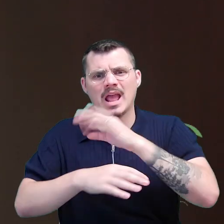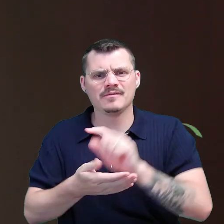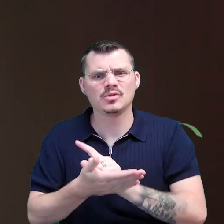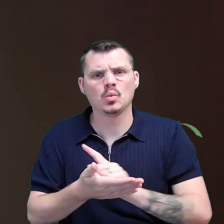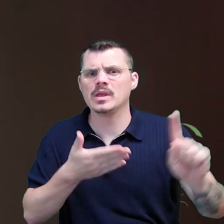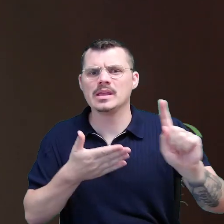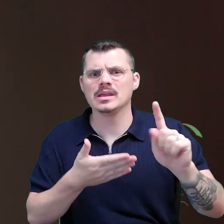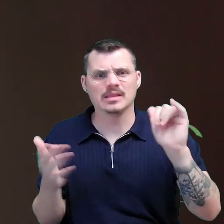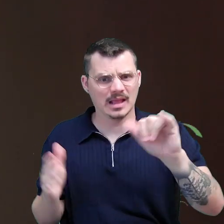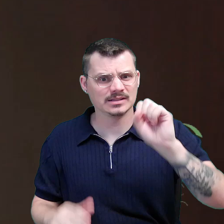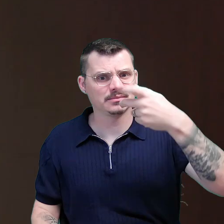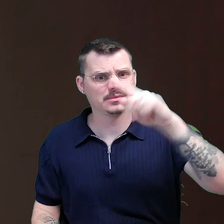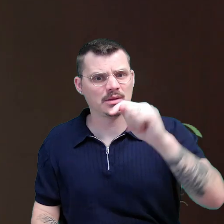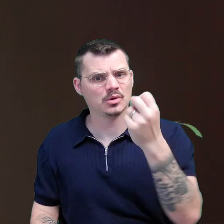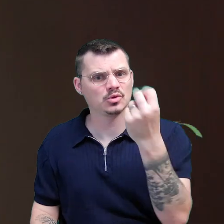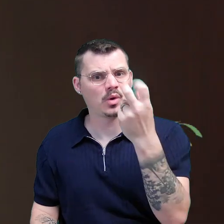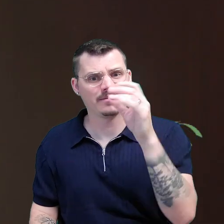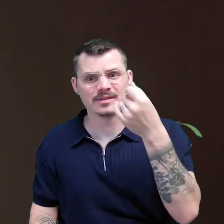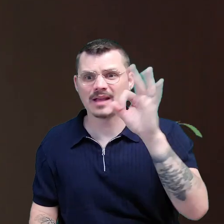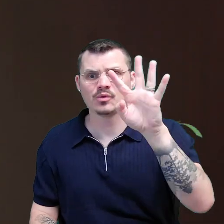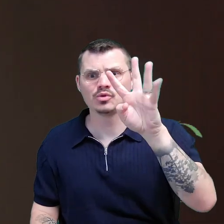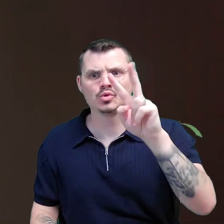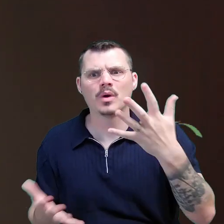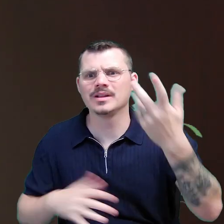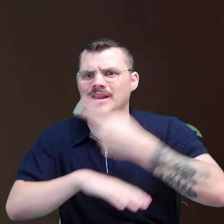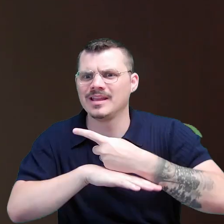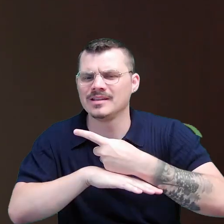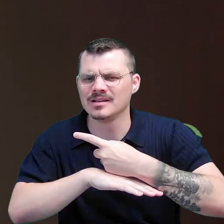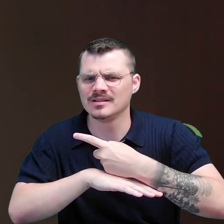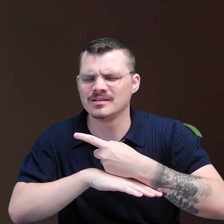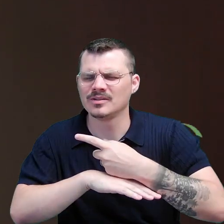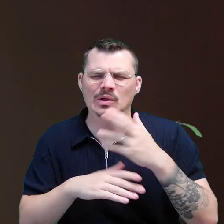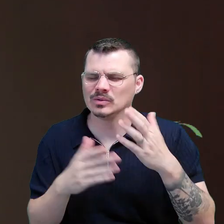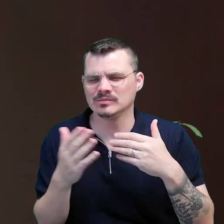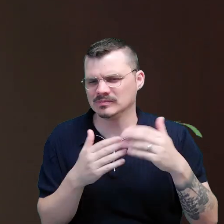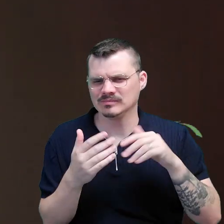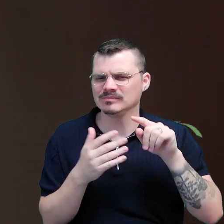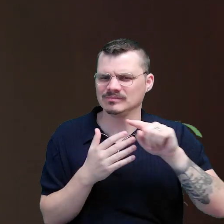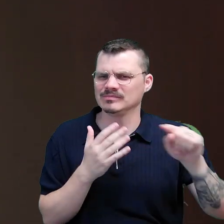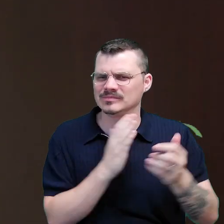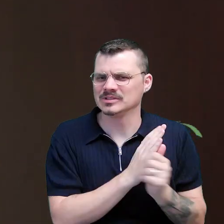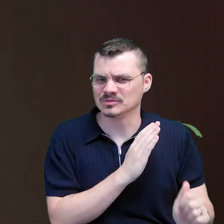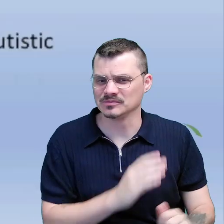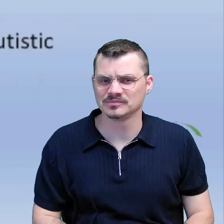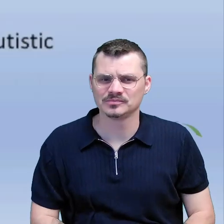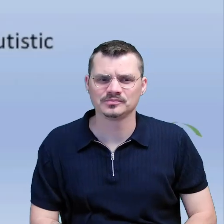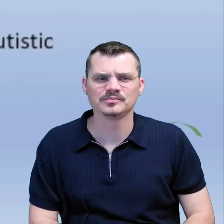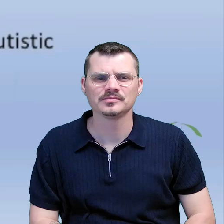on September 12th, 1942, or what have you.